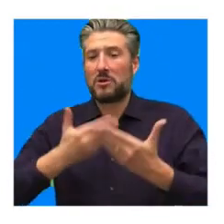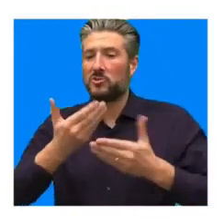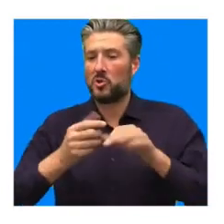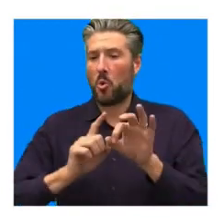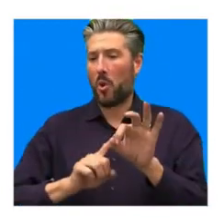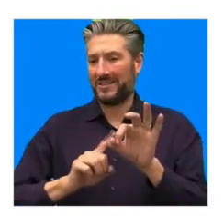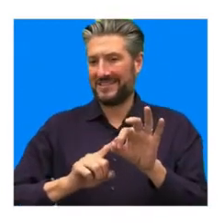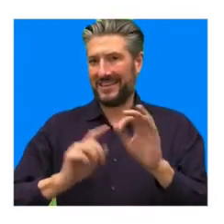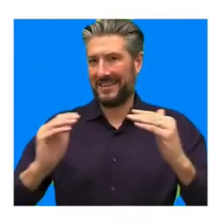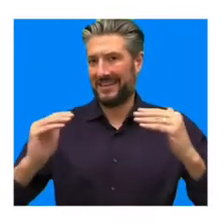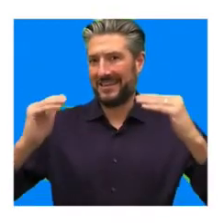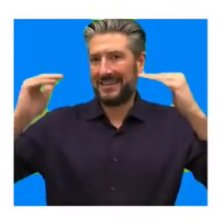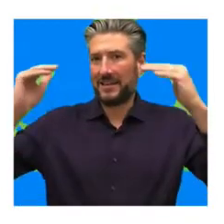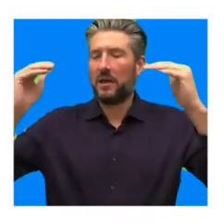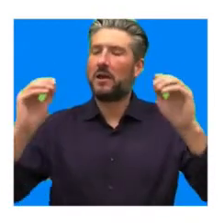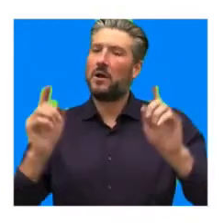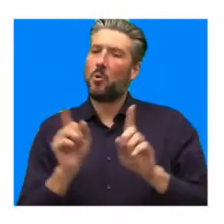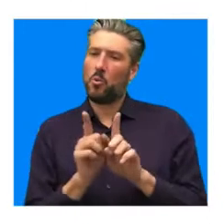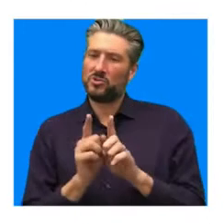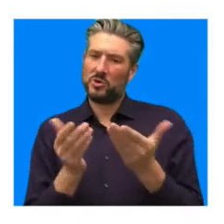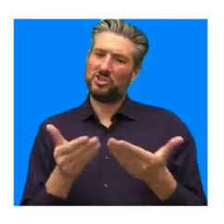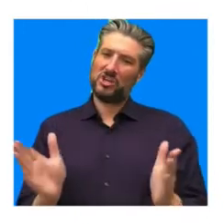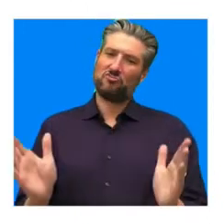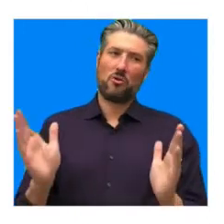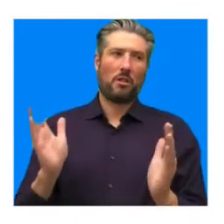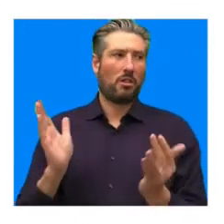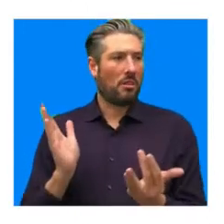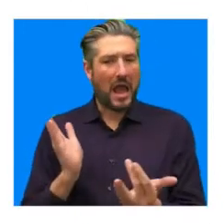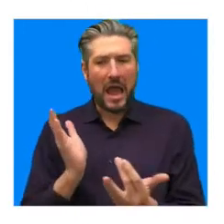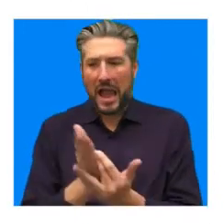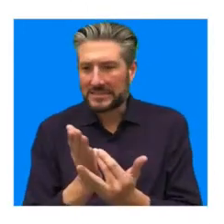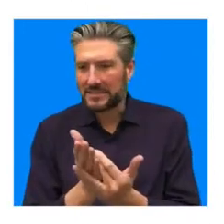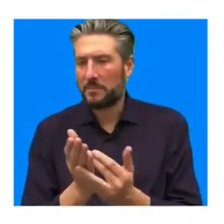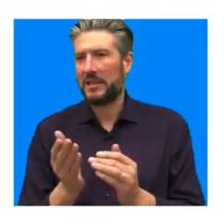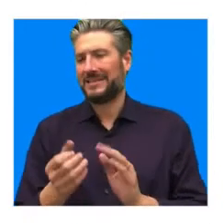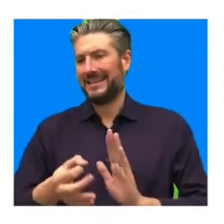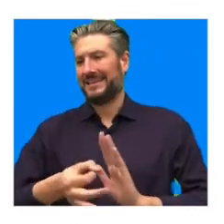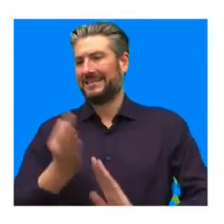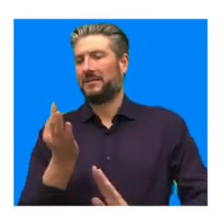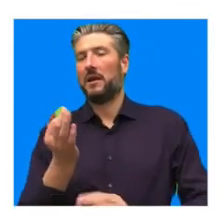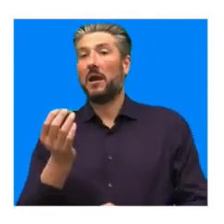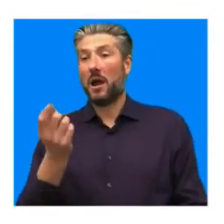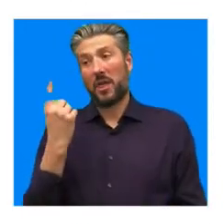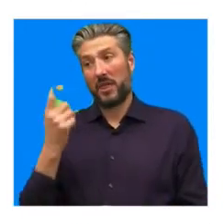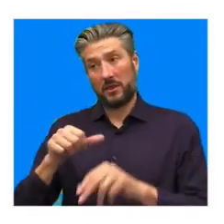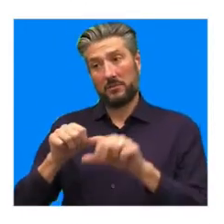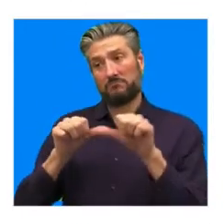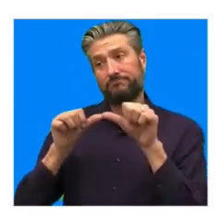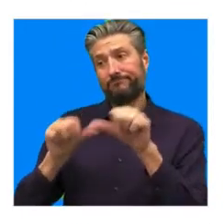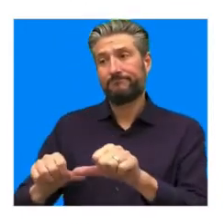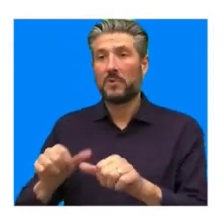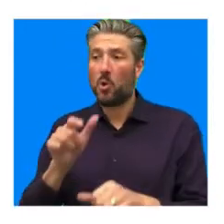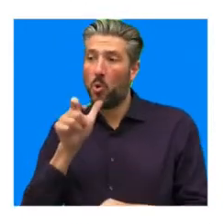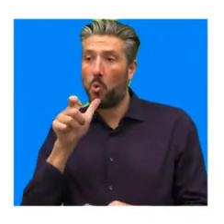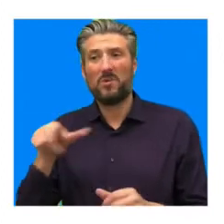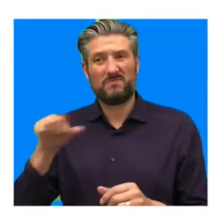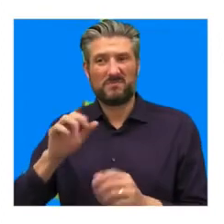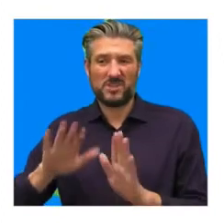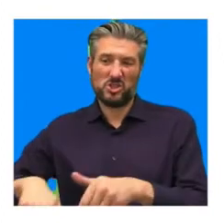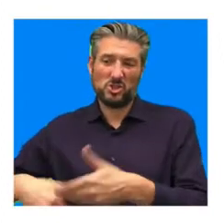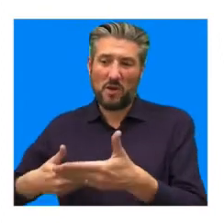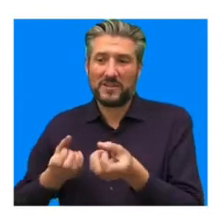the general approach to making content accessible. And I think the credit for this goes to the service providers, the broadcasters and